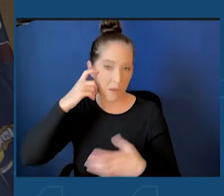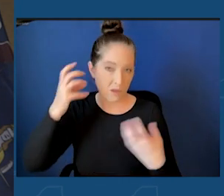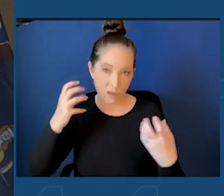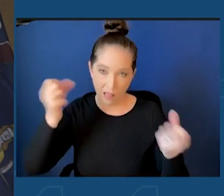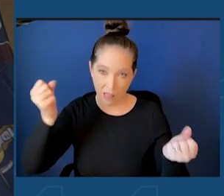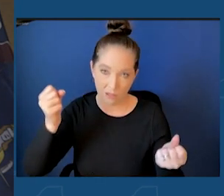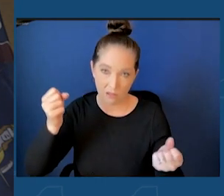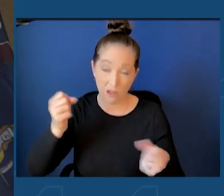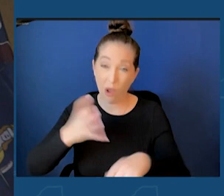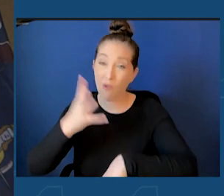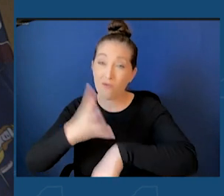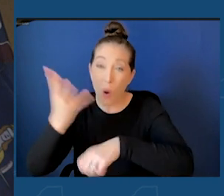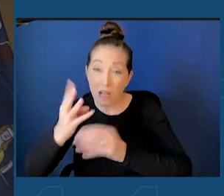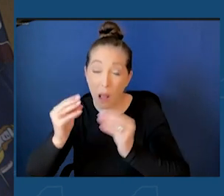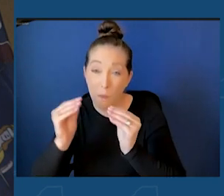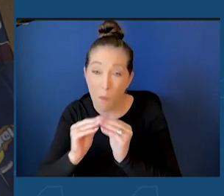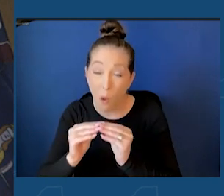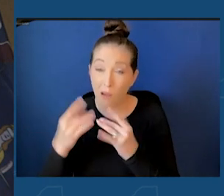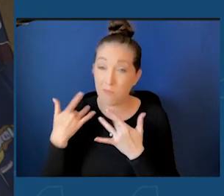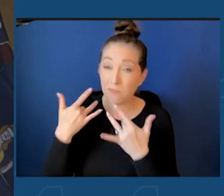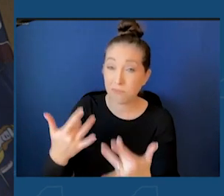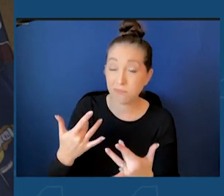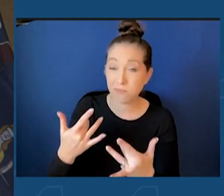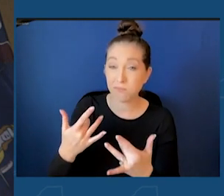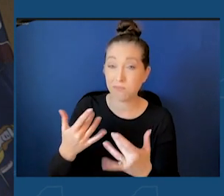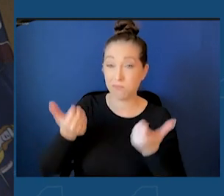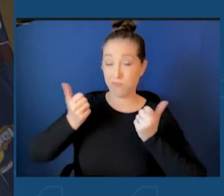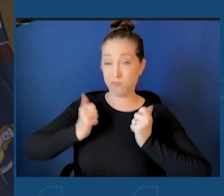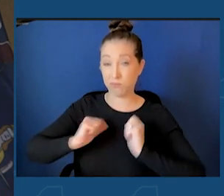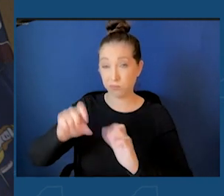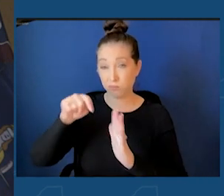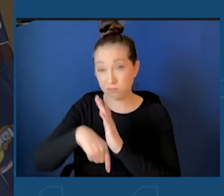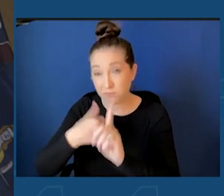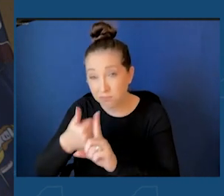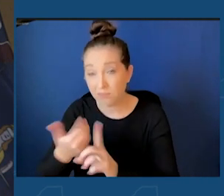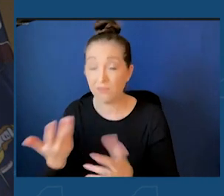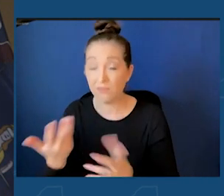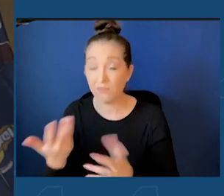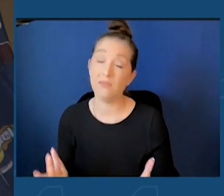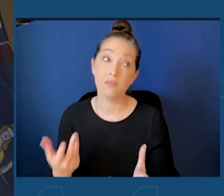likely to have attempted suicide. Imagine the stress on these young people.